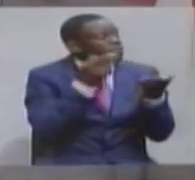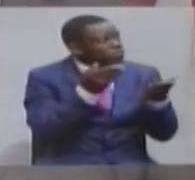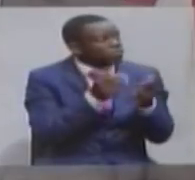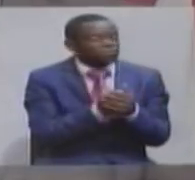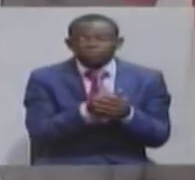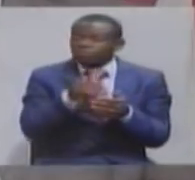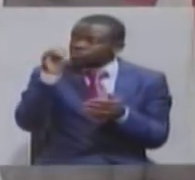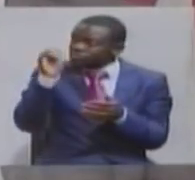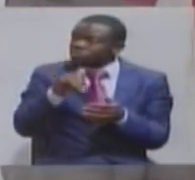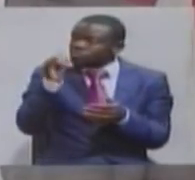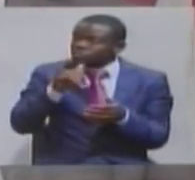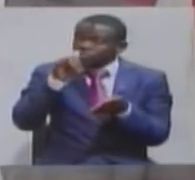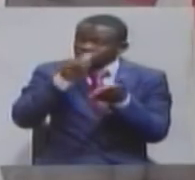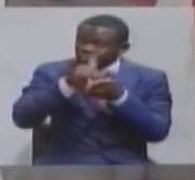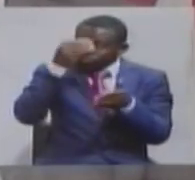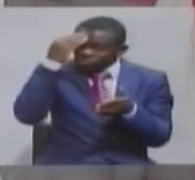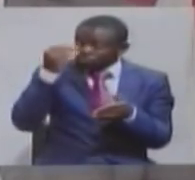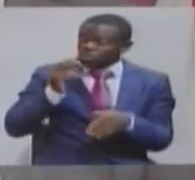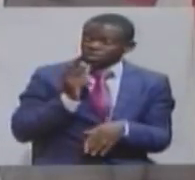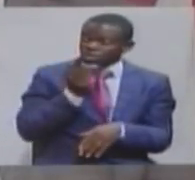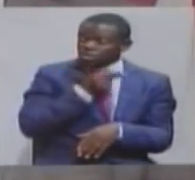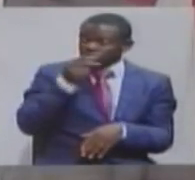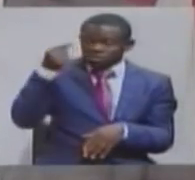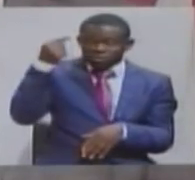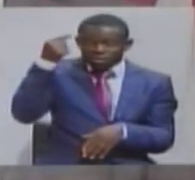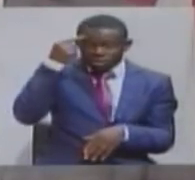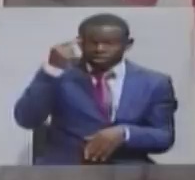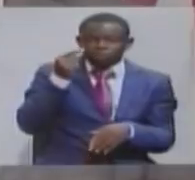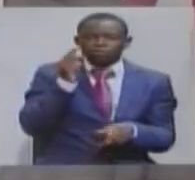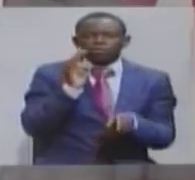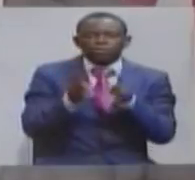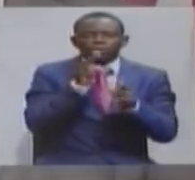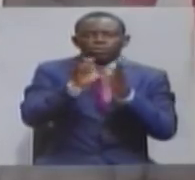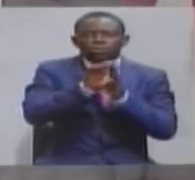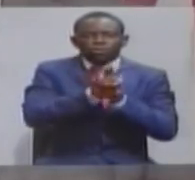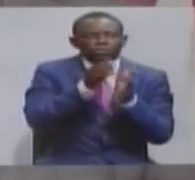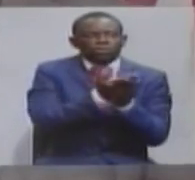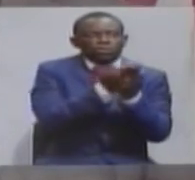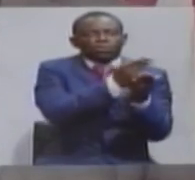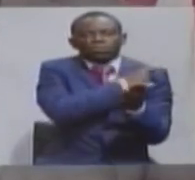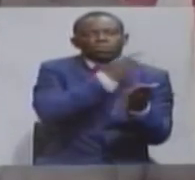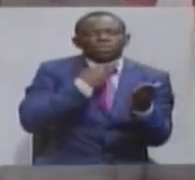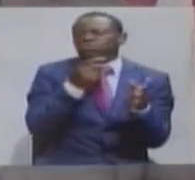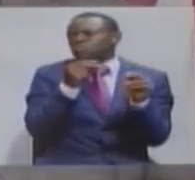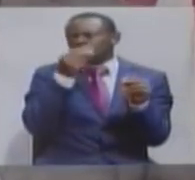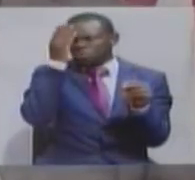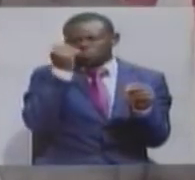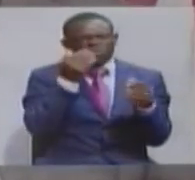surrender, simply because one political party wants to derail the process of government all the time.